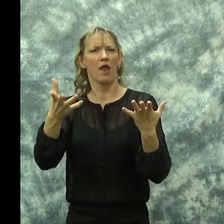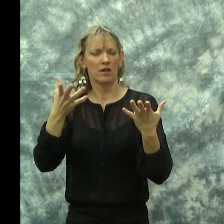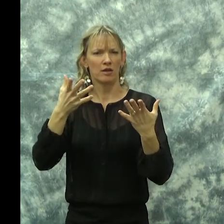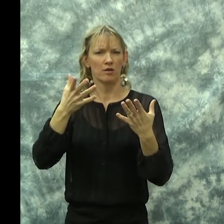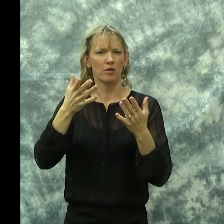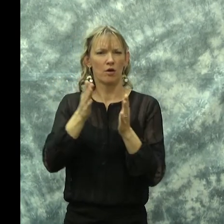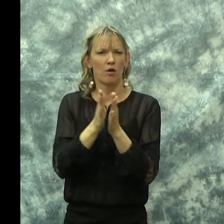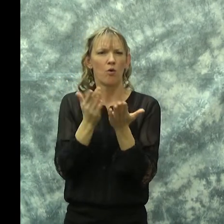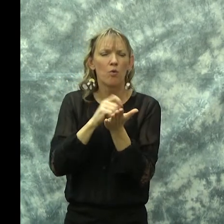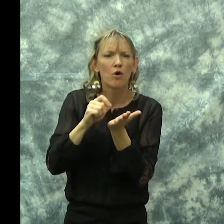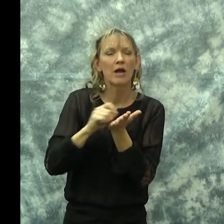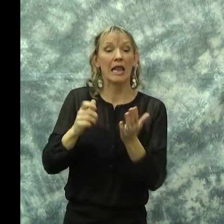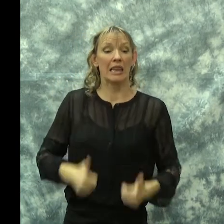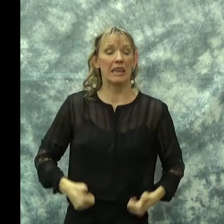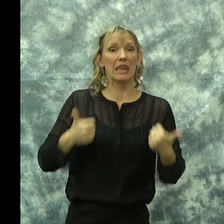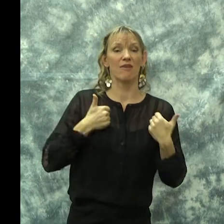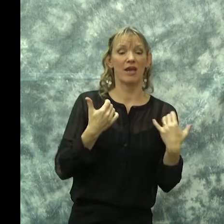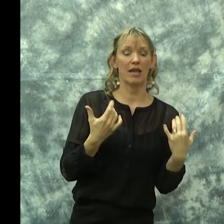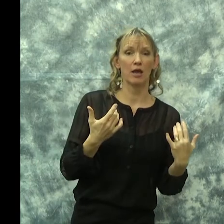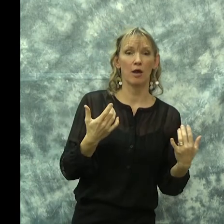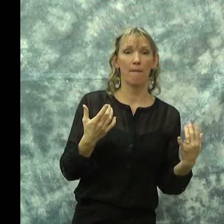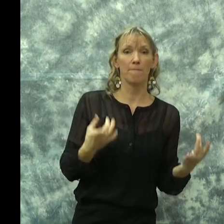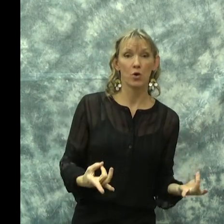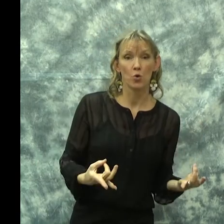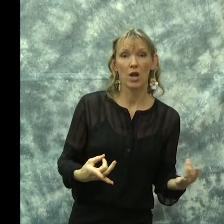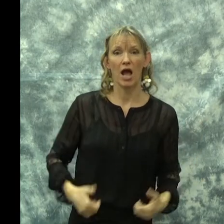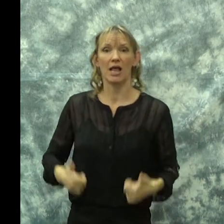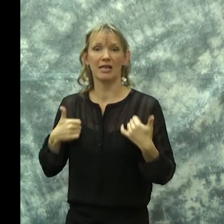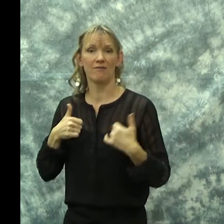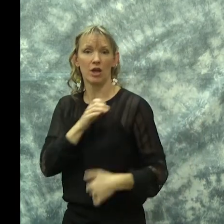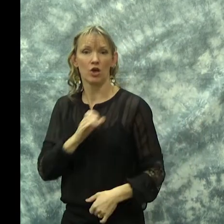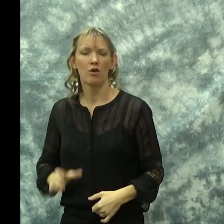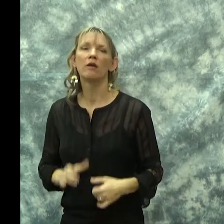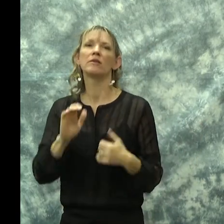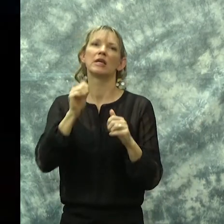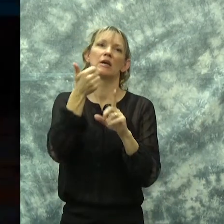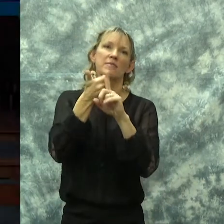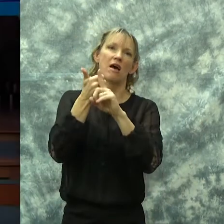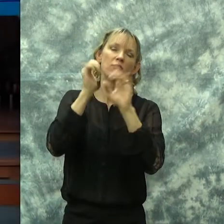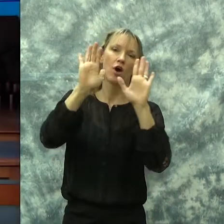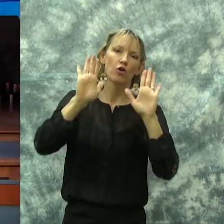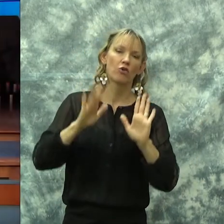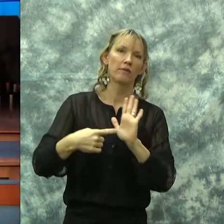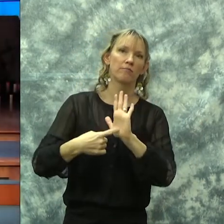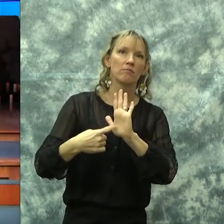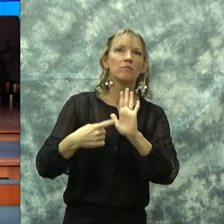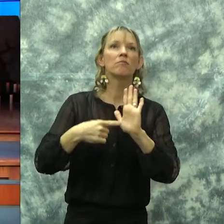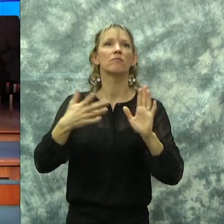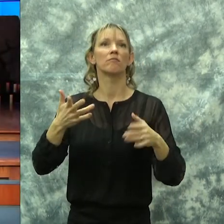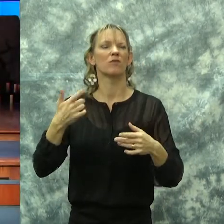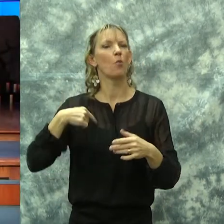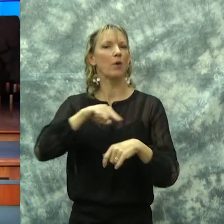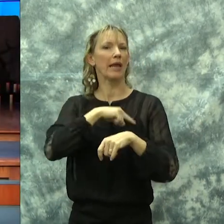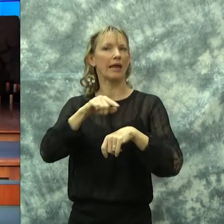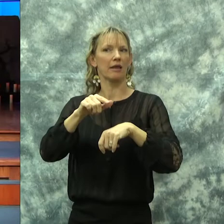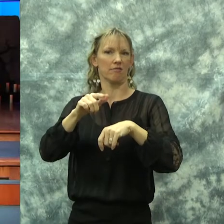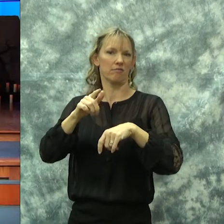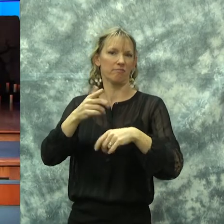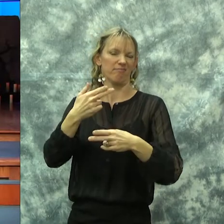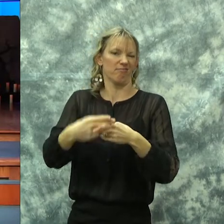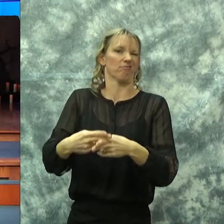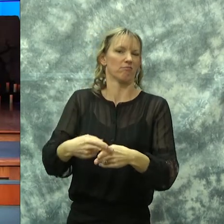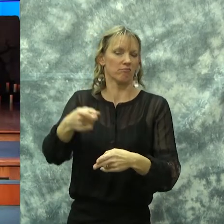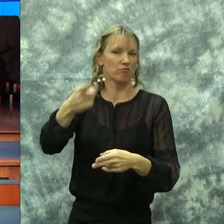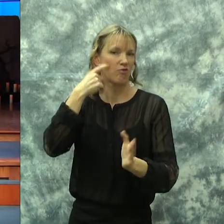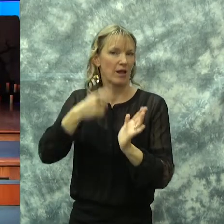Buddha, Living Christ to us. And he was just a great example. So we call him, even though he's Buddhist, we claim him as our own, and